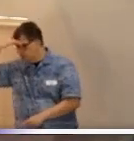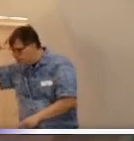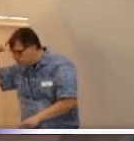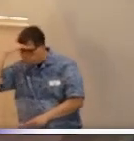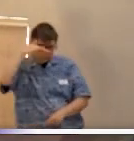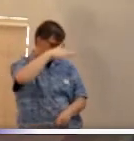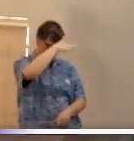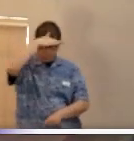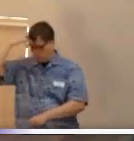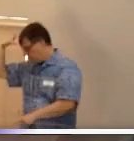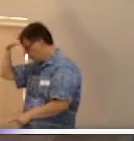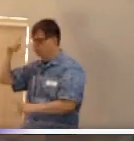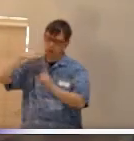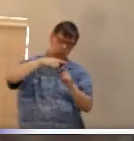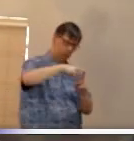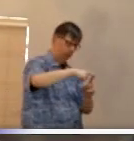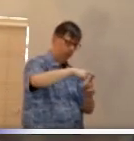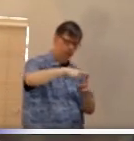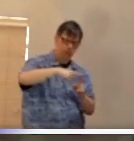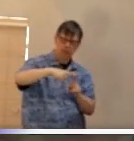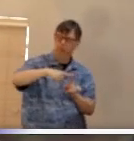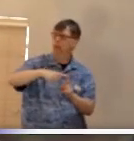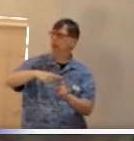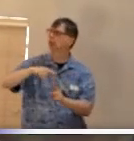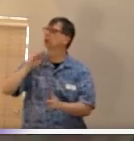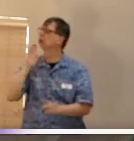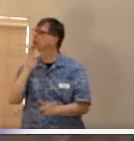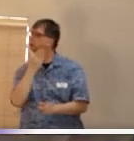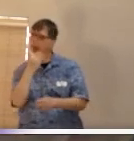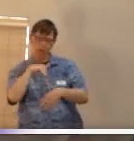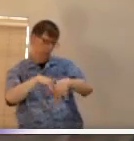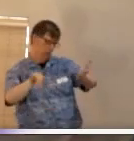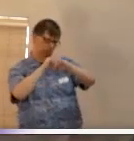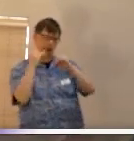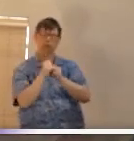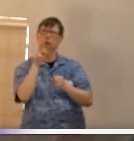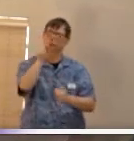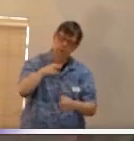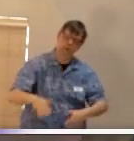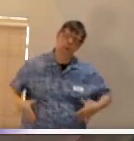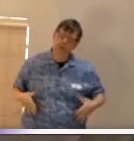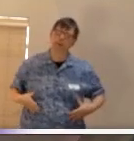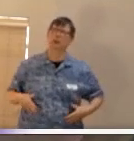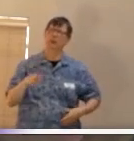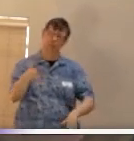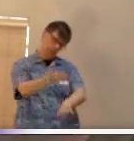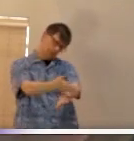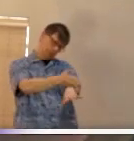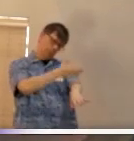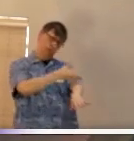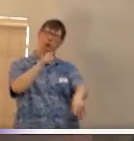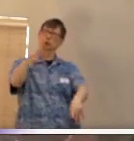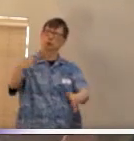are looking to be introspective to your life and the patterns in which you